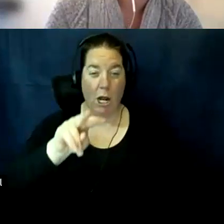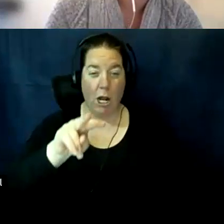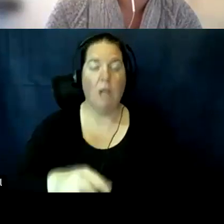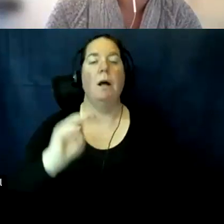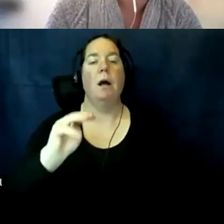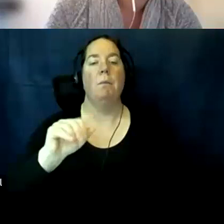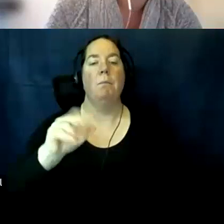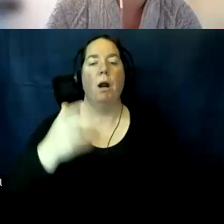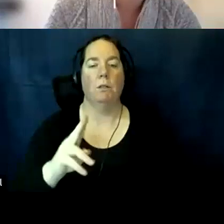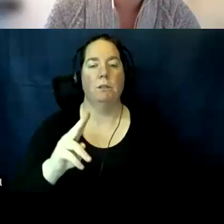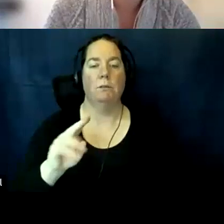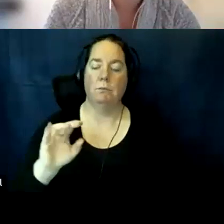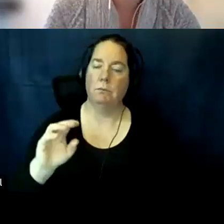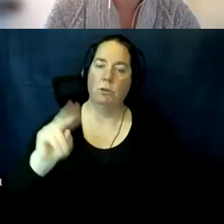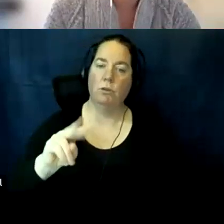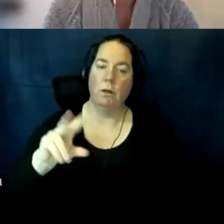that's where that side-by-side lives.